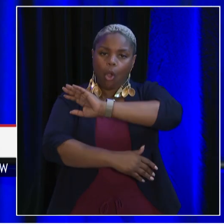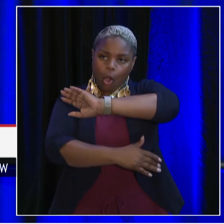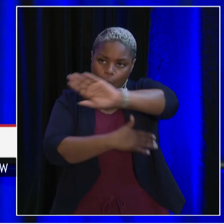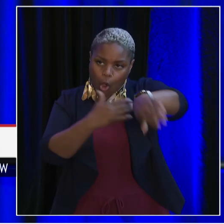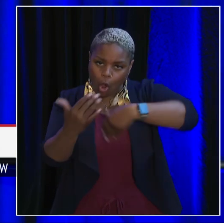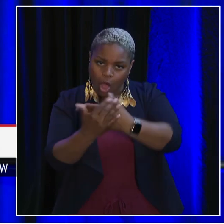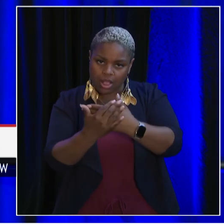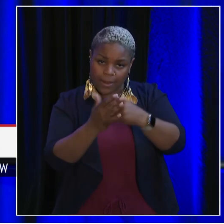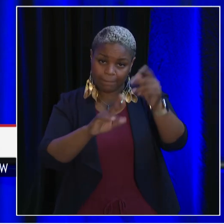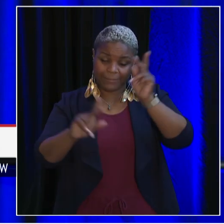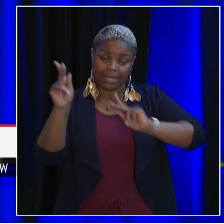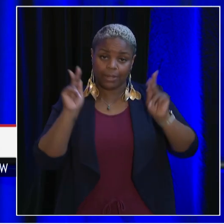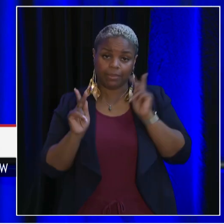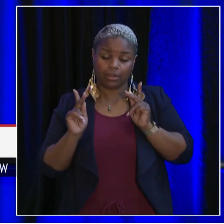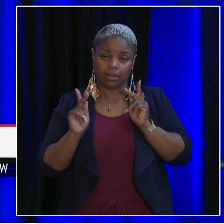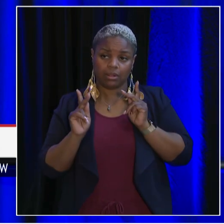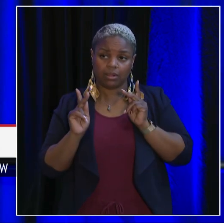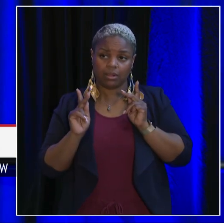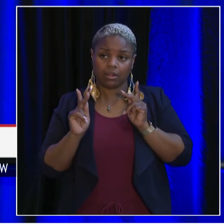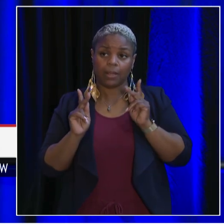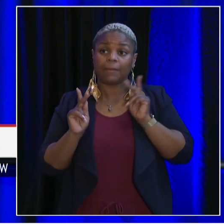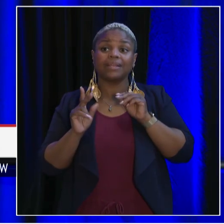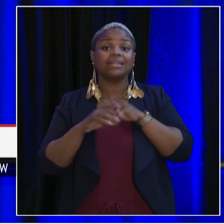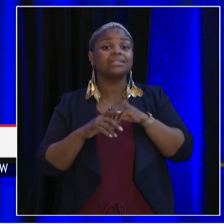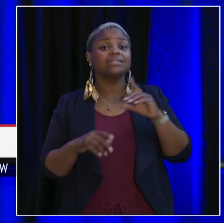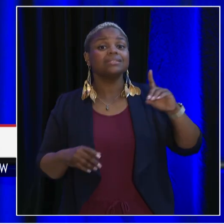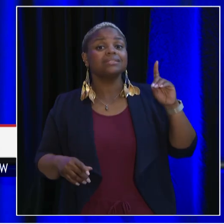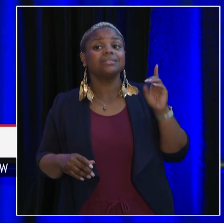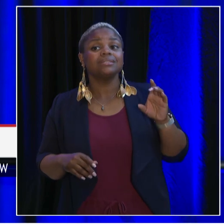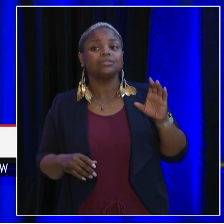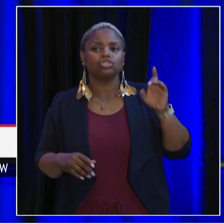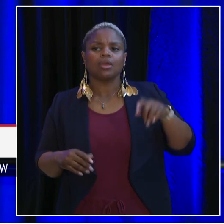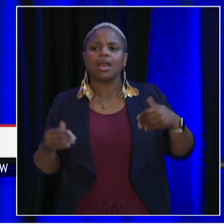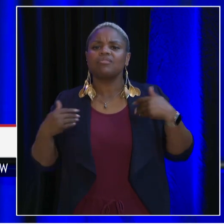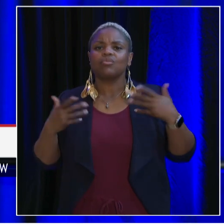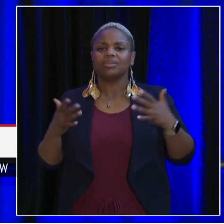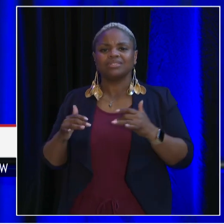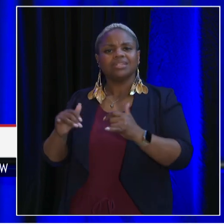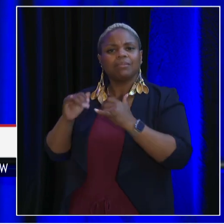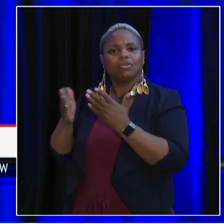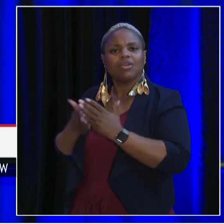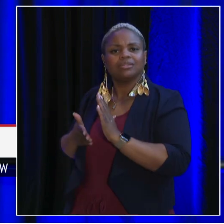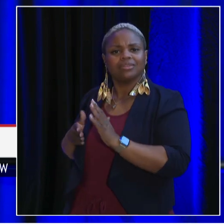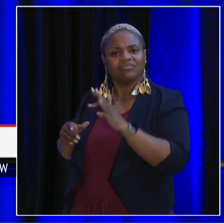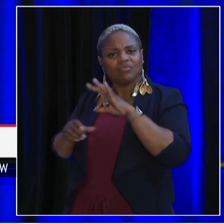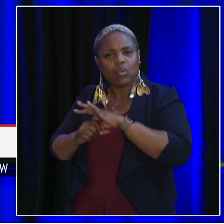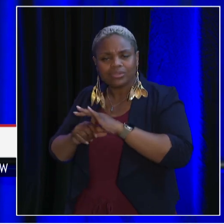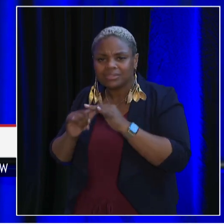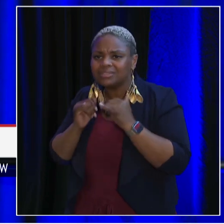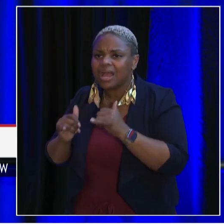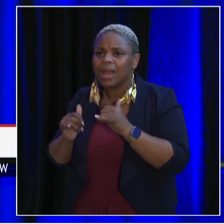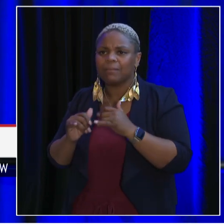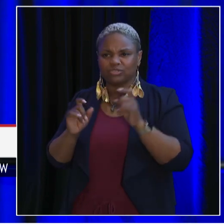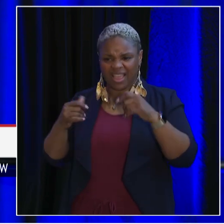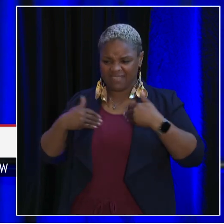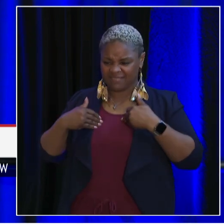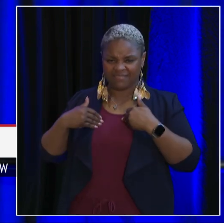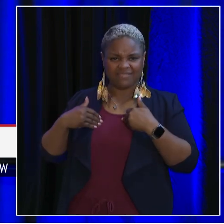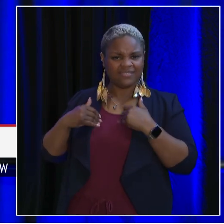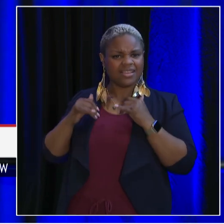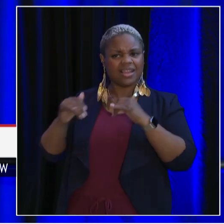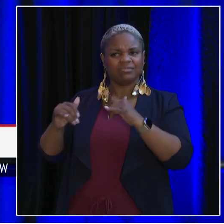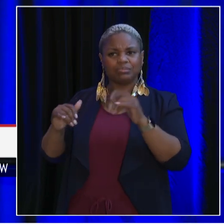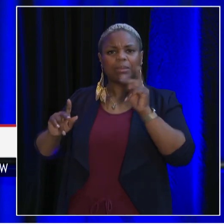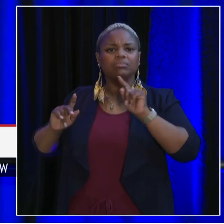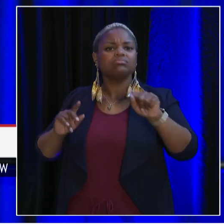people of DC deserve the same rights of self-government and full voting representation in Congress as all other citizens in this country.